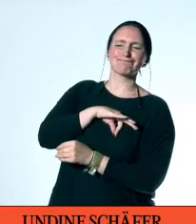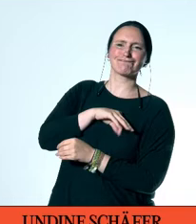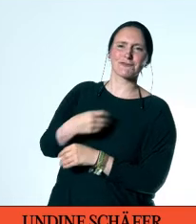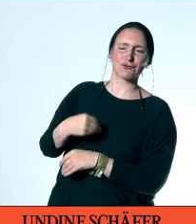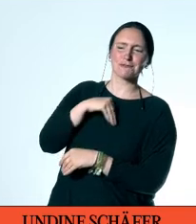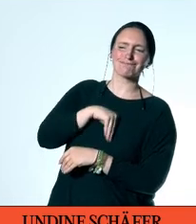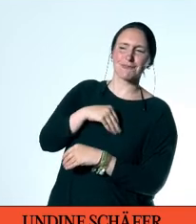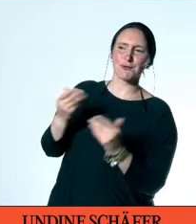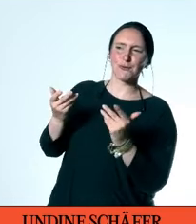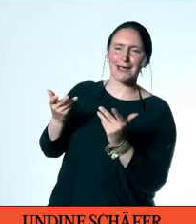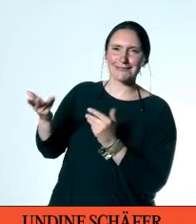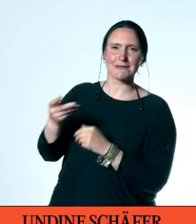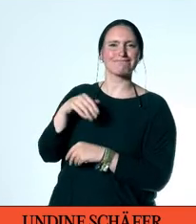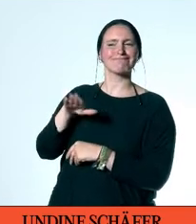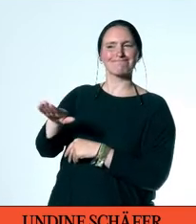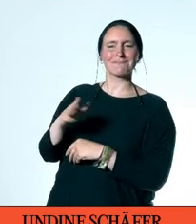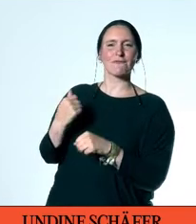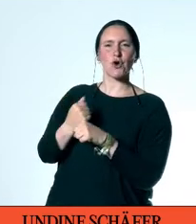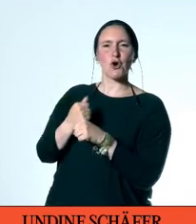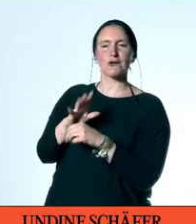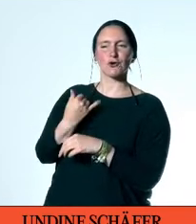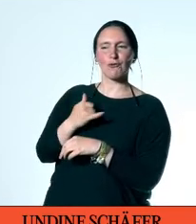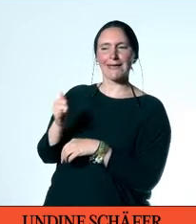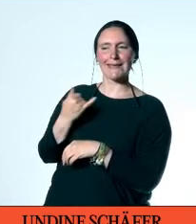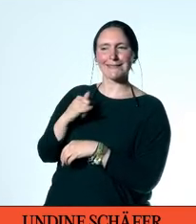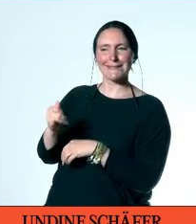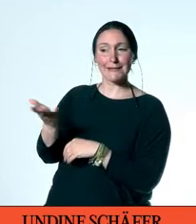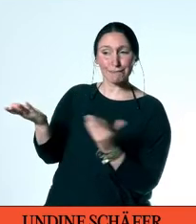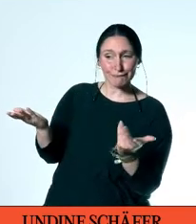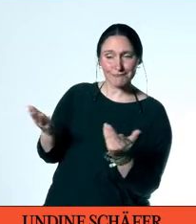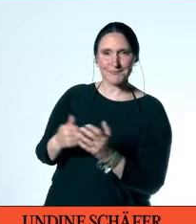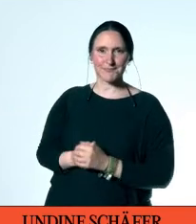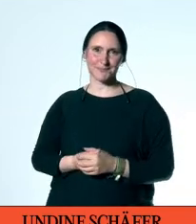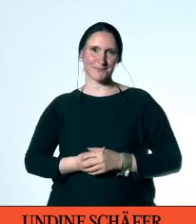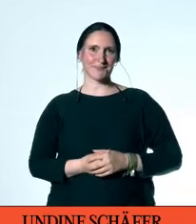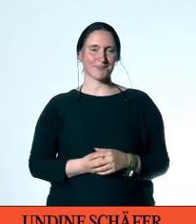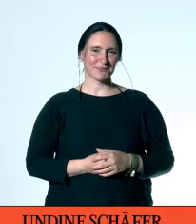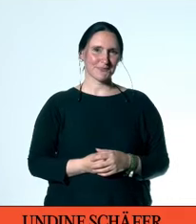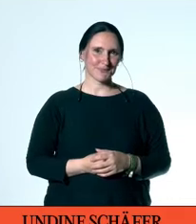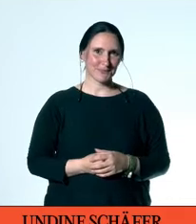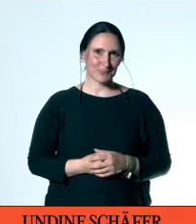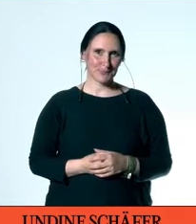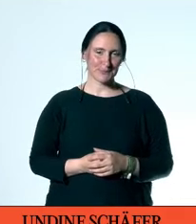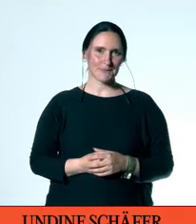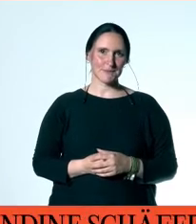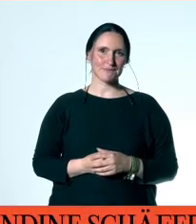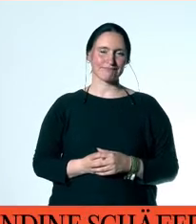in eurer Arbeit als Kollektiv? Und was bedeutet das im sozialen Kontext und mit Blick auf eure Identität?